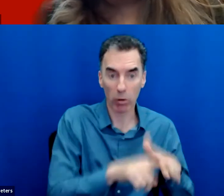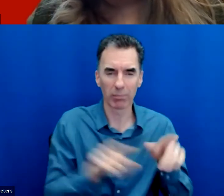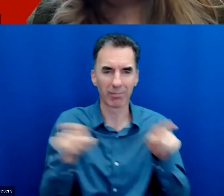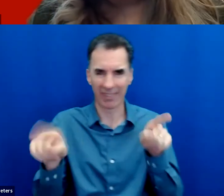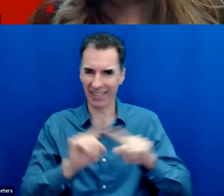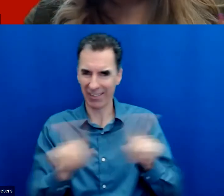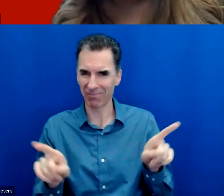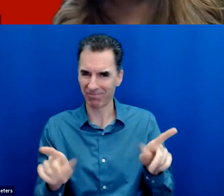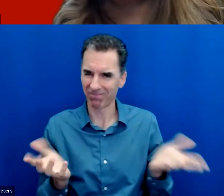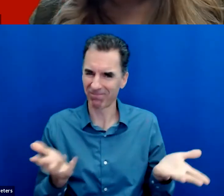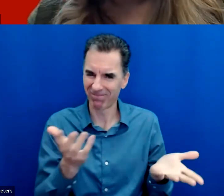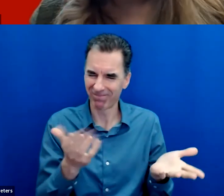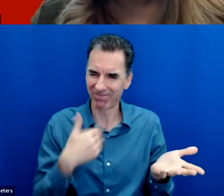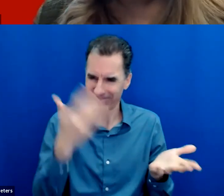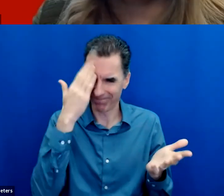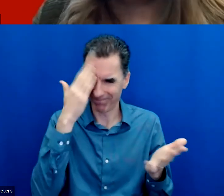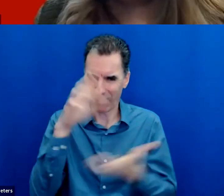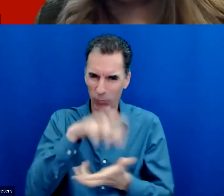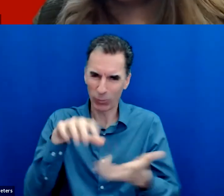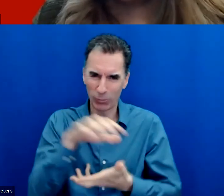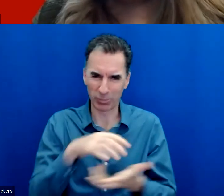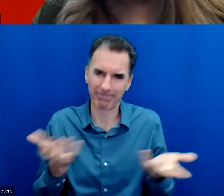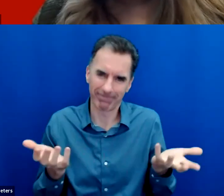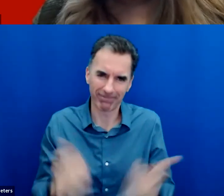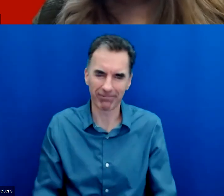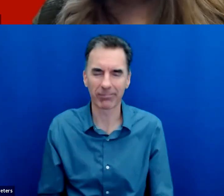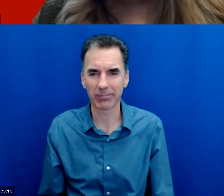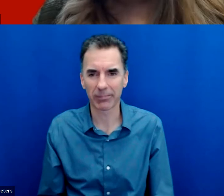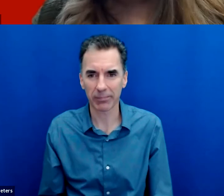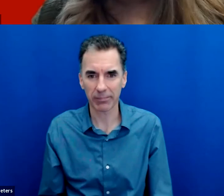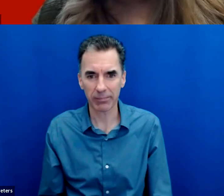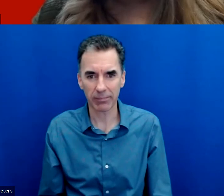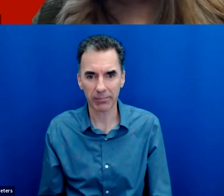through September type plan. Does that help?